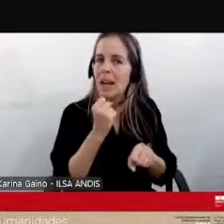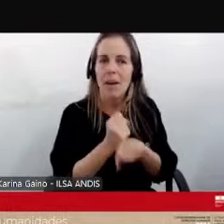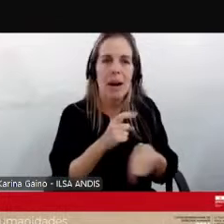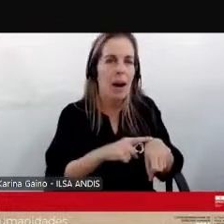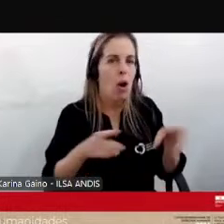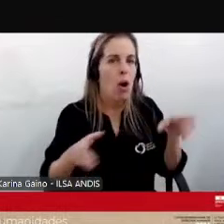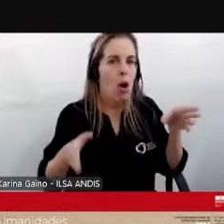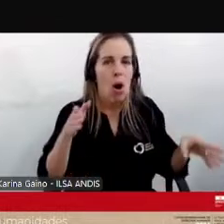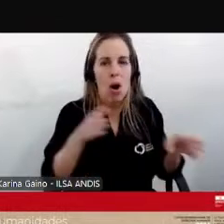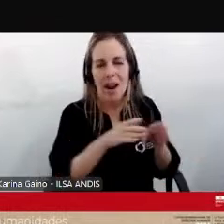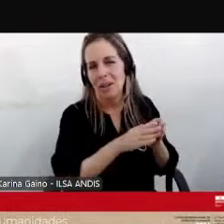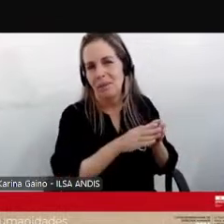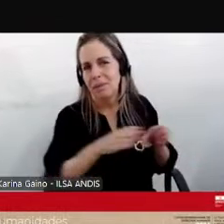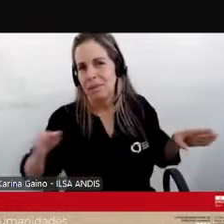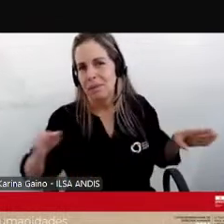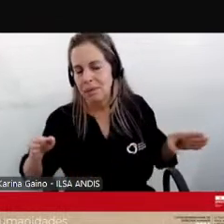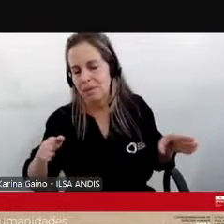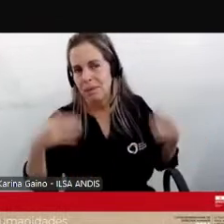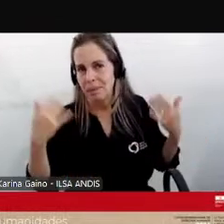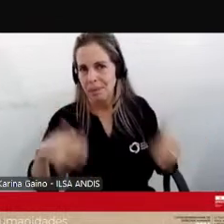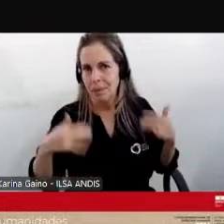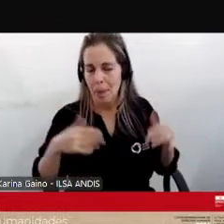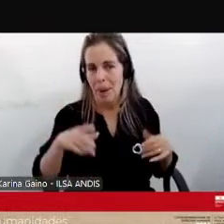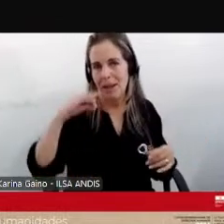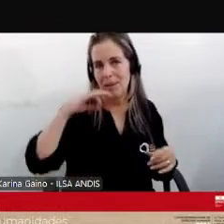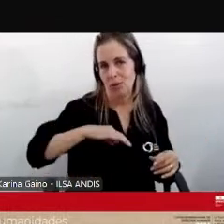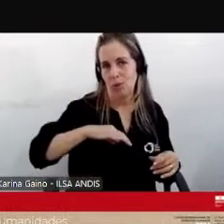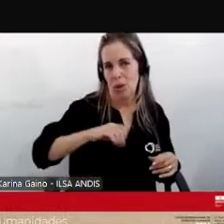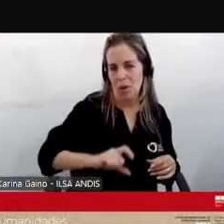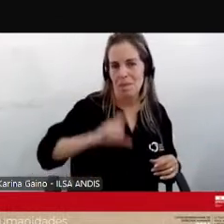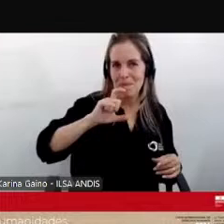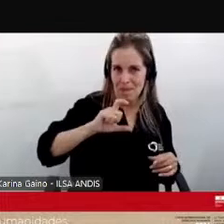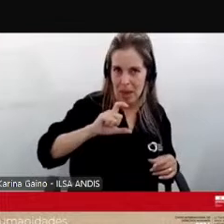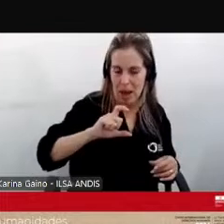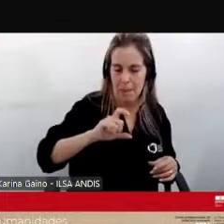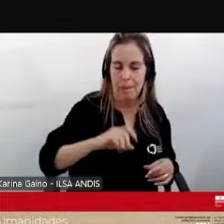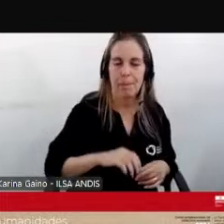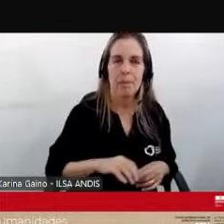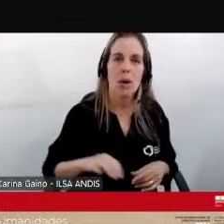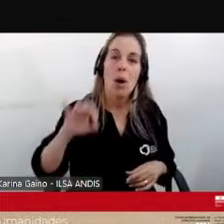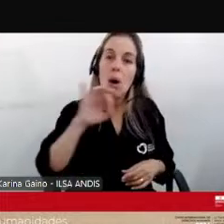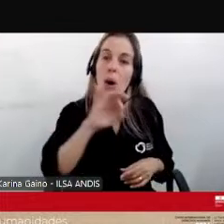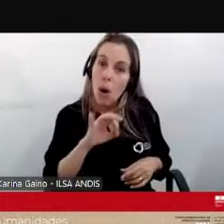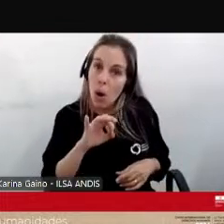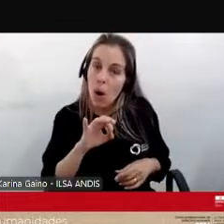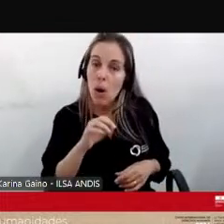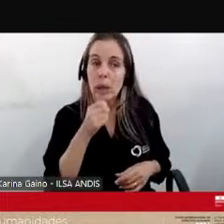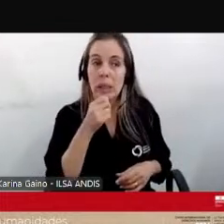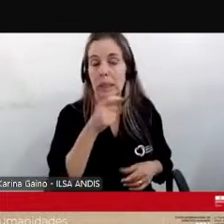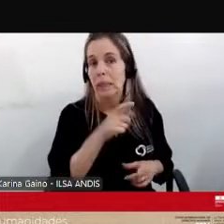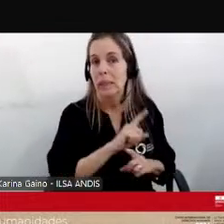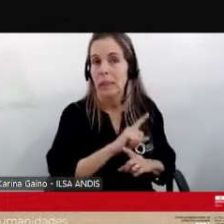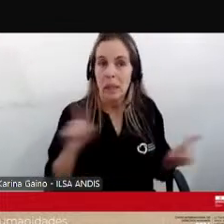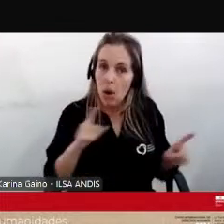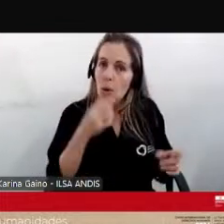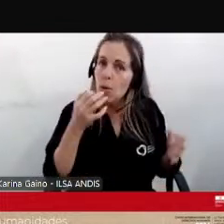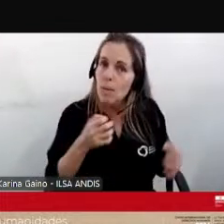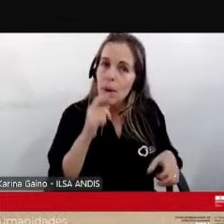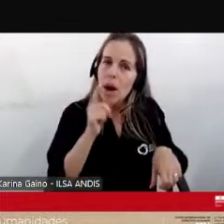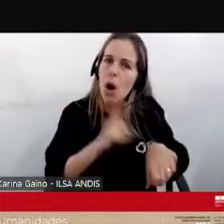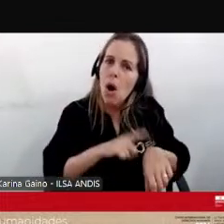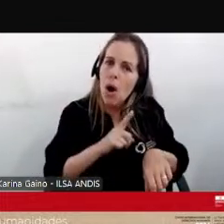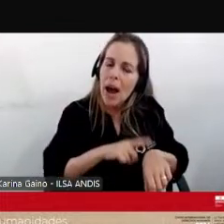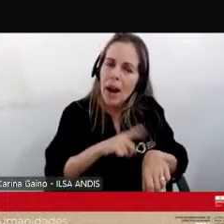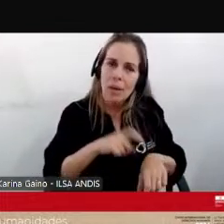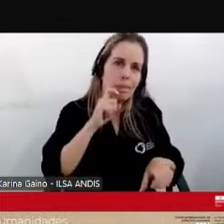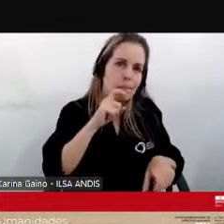survive. Or there may be penalties for failing to meet production quotas, such as not being paid their wages,